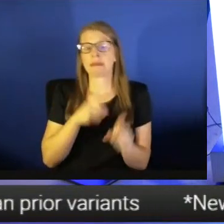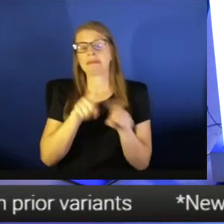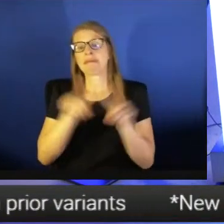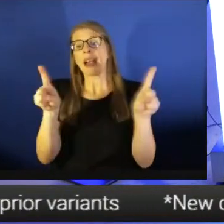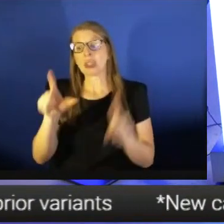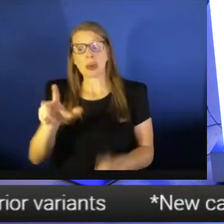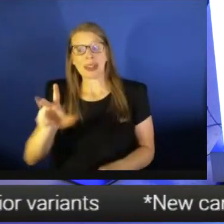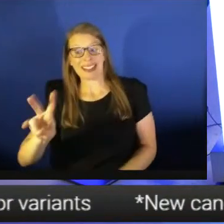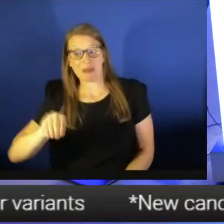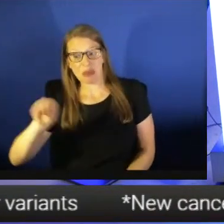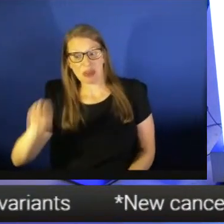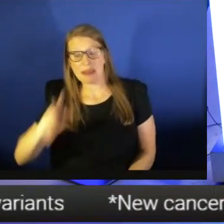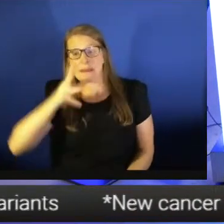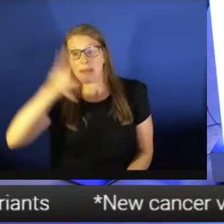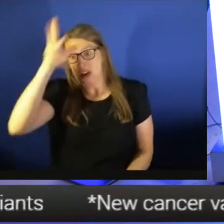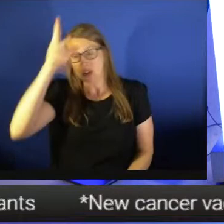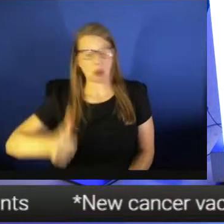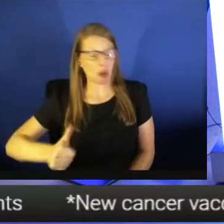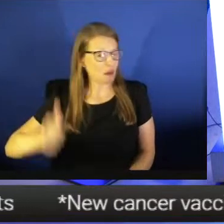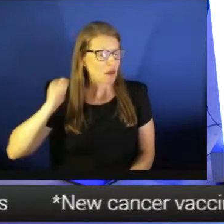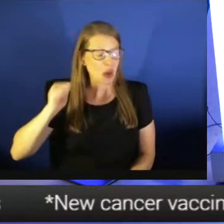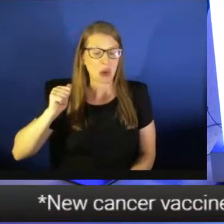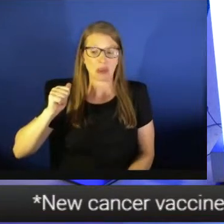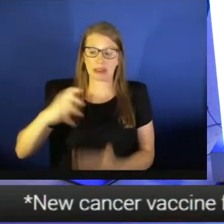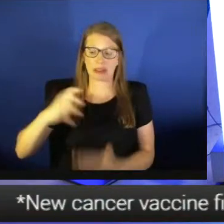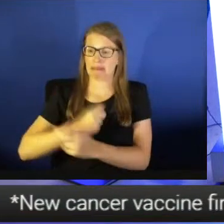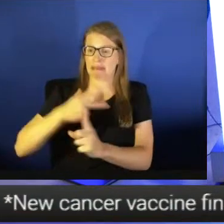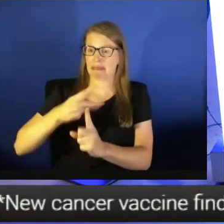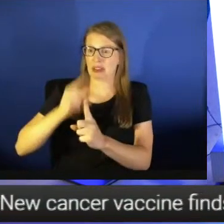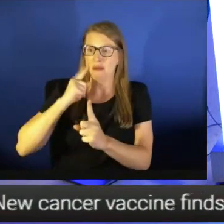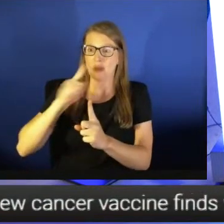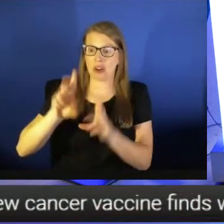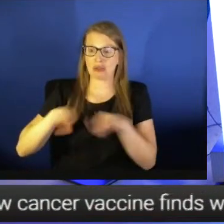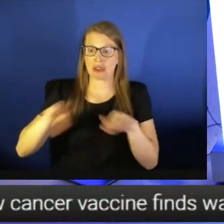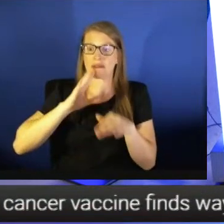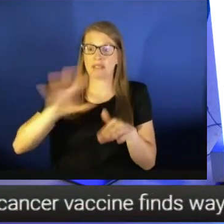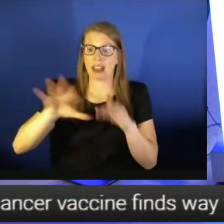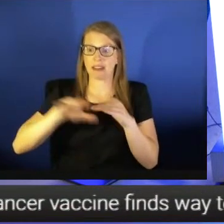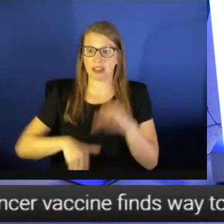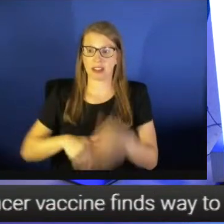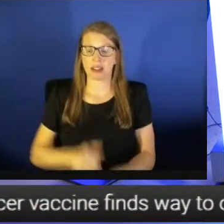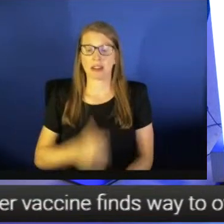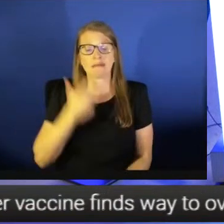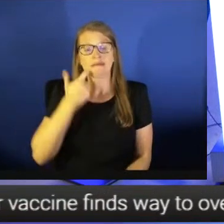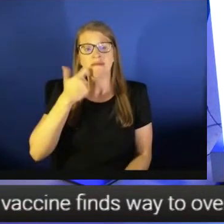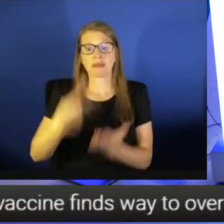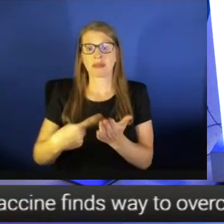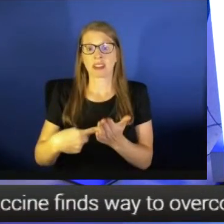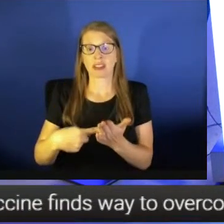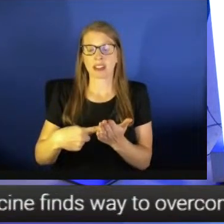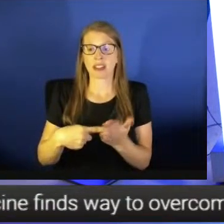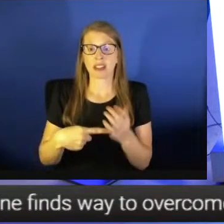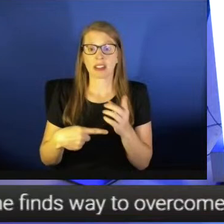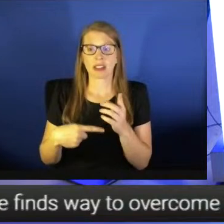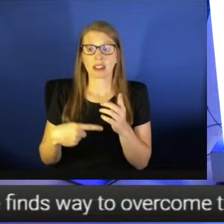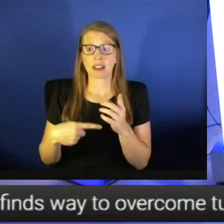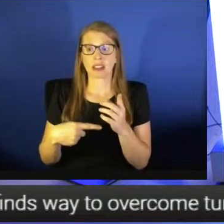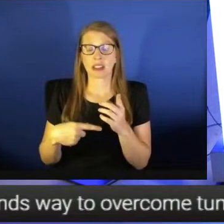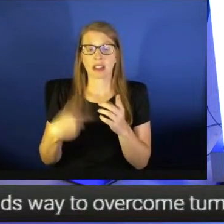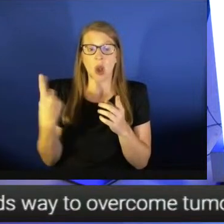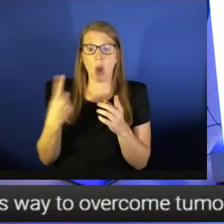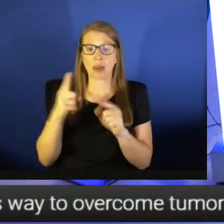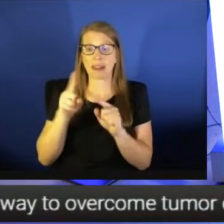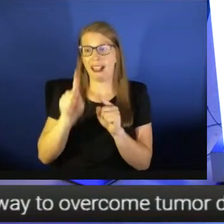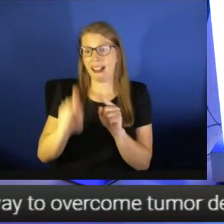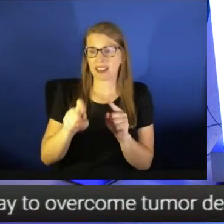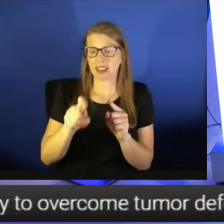definitely will not get the vaccine for their kids under 5. We were just talking before our program, and you said I always ask you what I